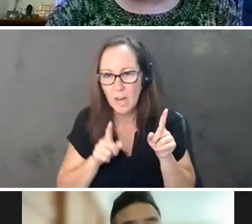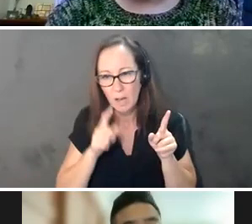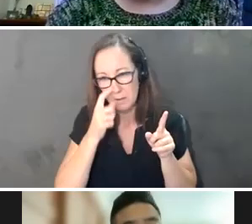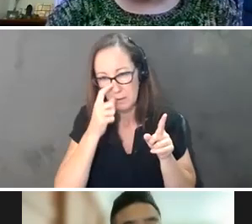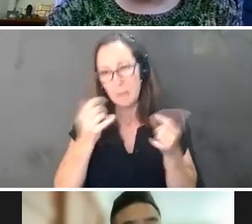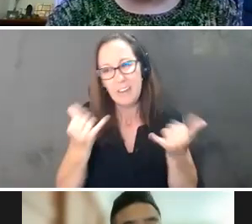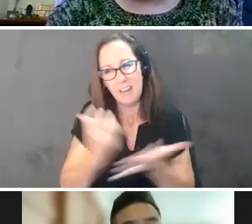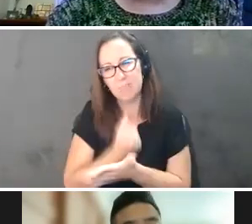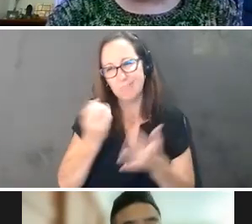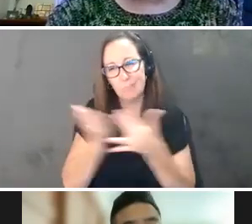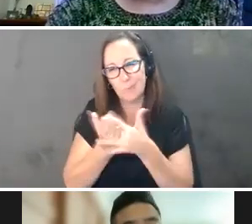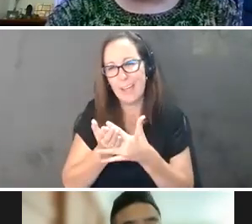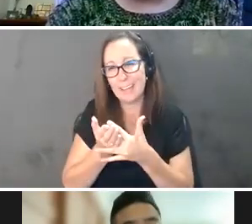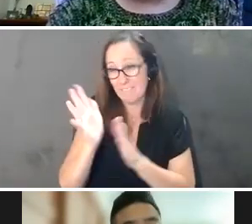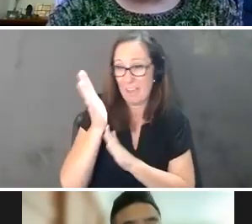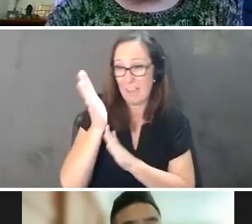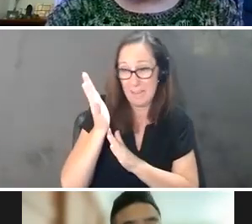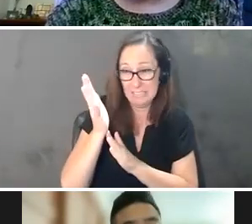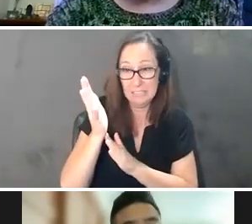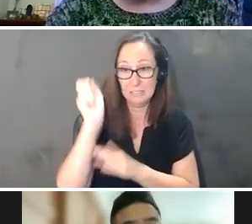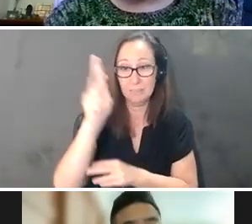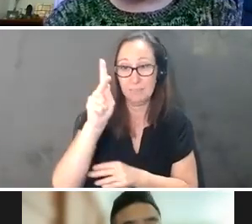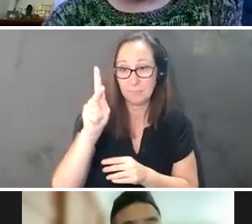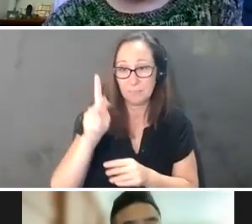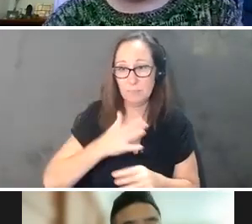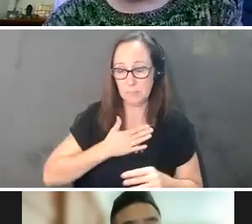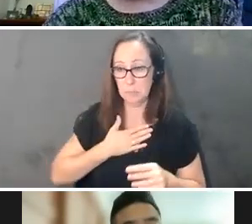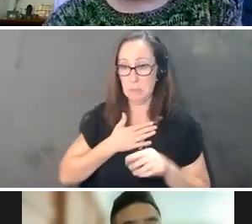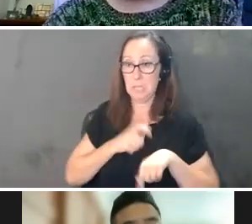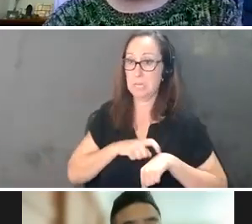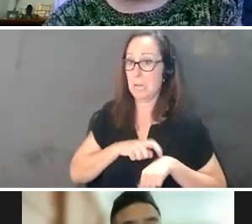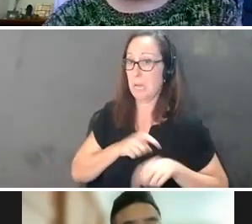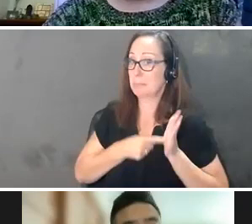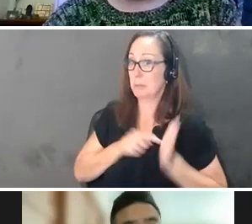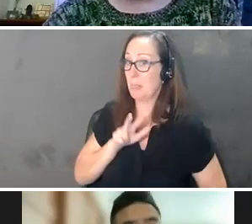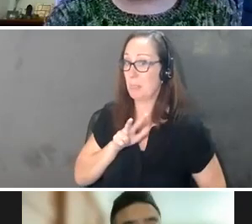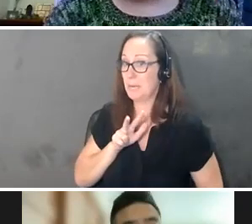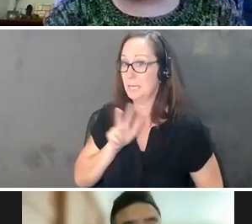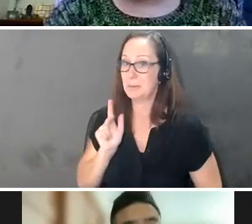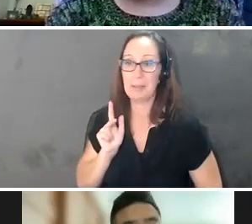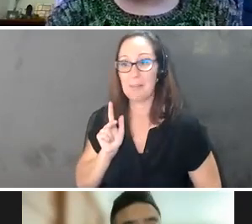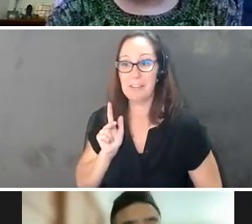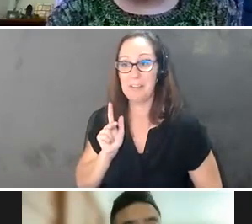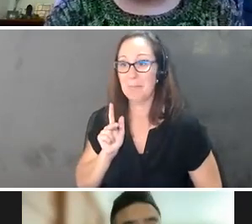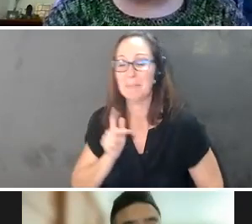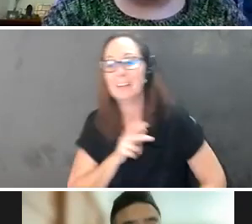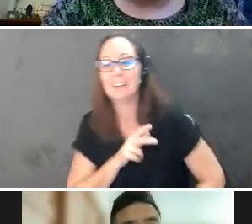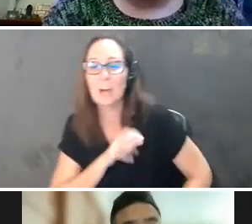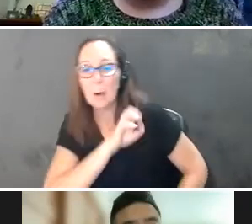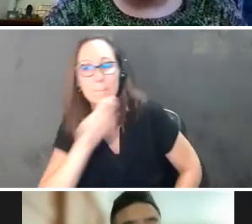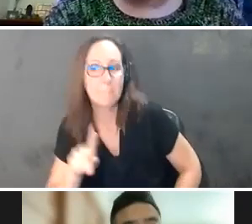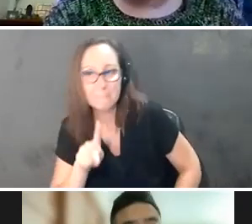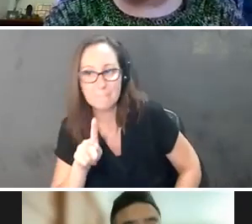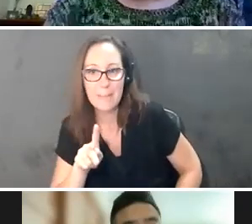take a break for the next 5 minutes. On my end, I have 3:23. So if we can